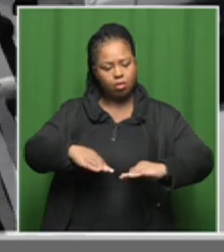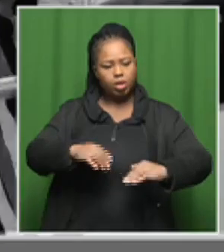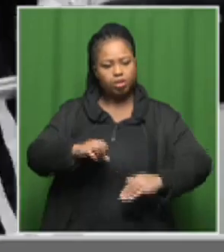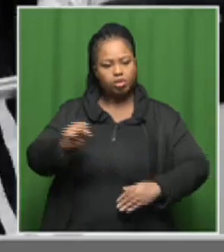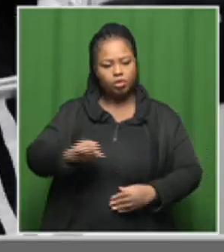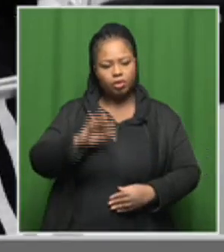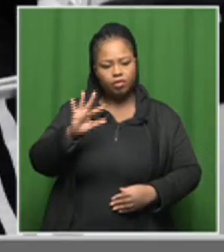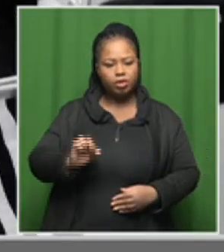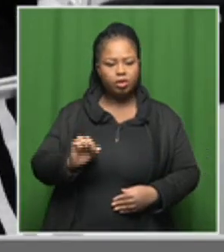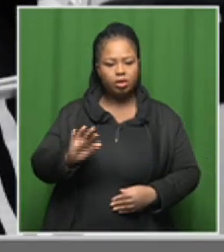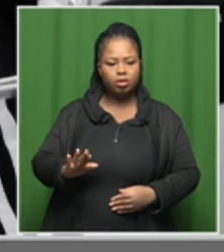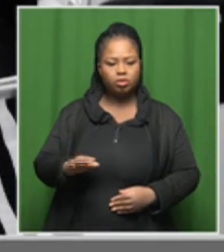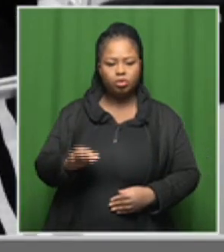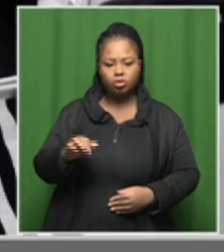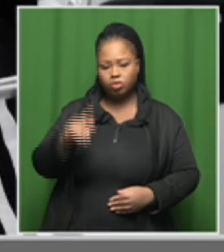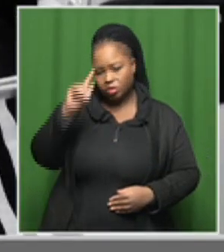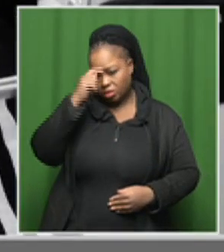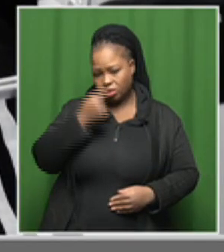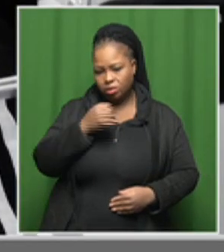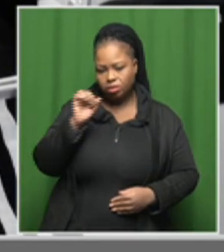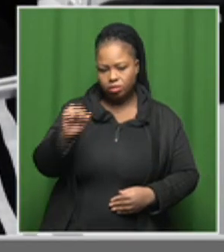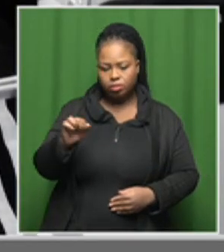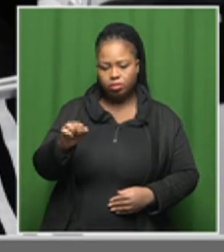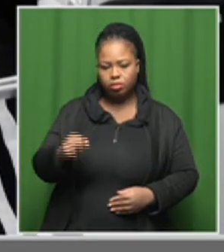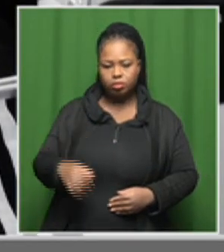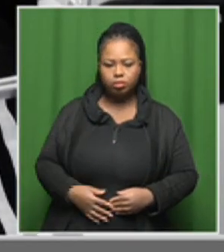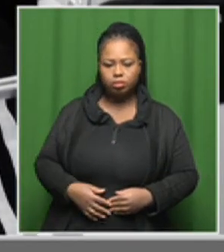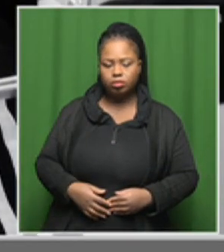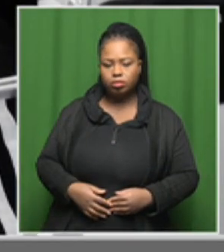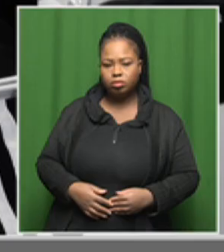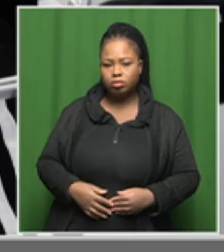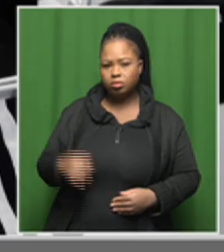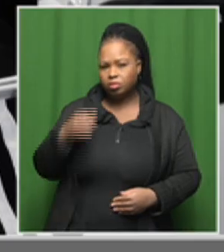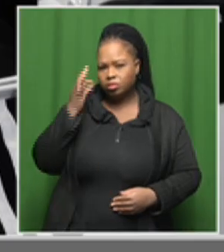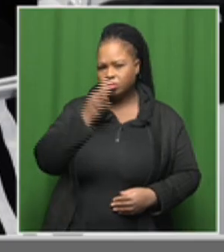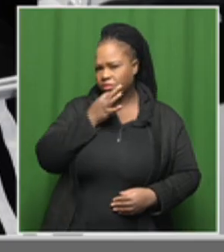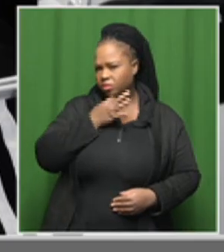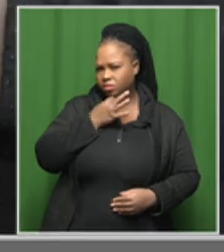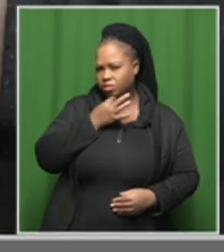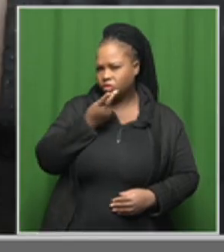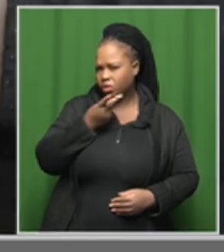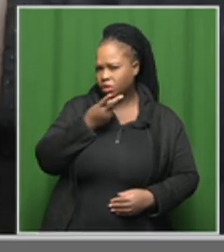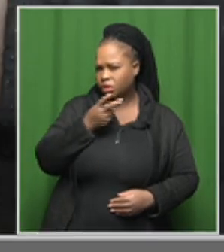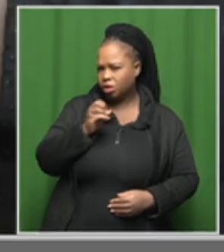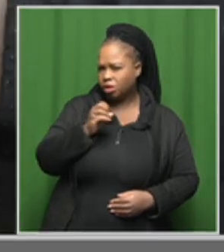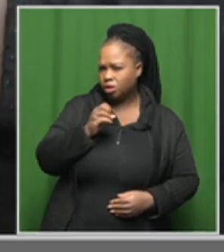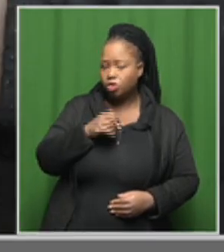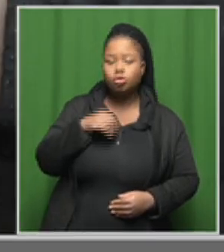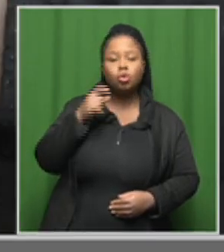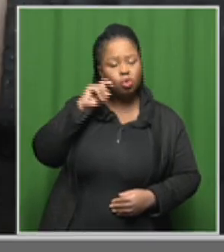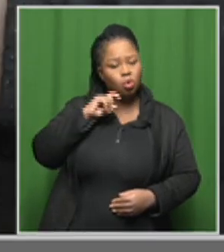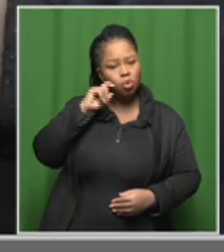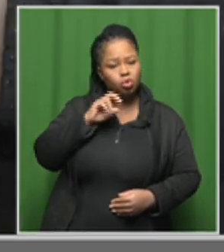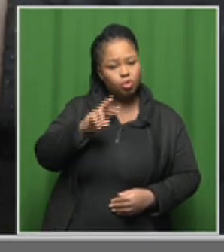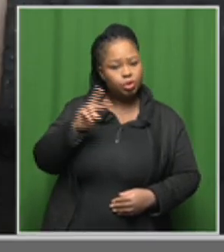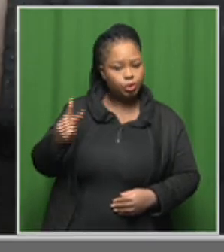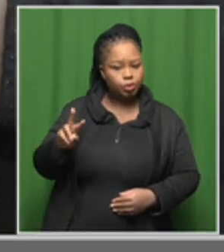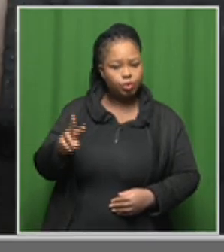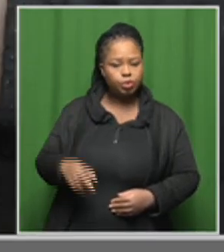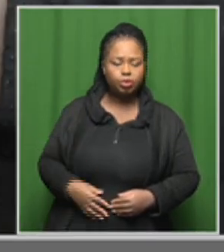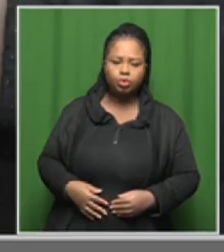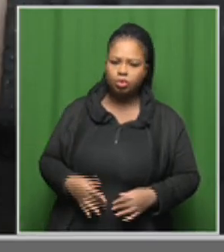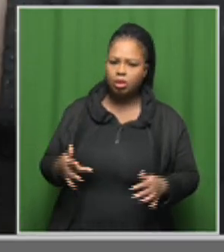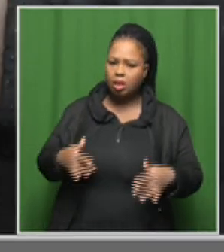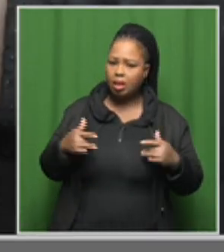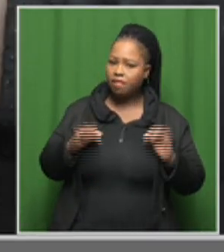So your son now, you're saying is 21, I think you said 21? Yeah, 22. 22. Is he leading a perfectly